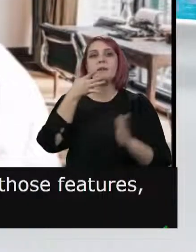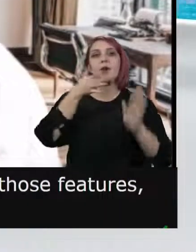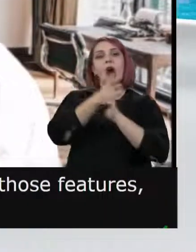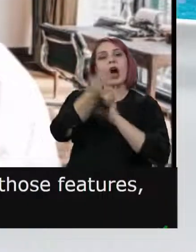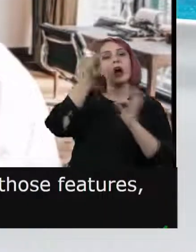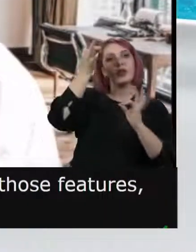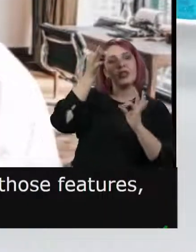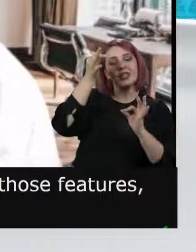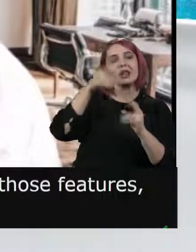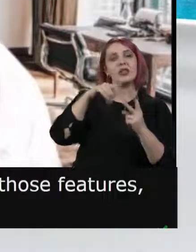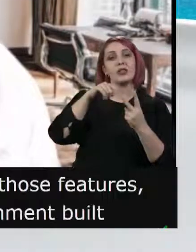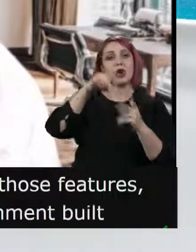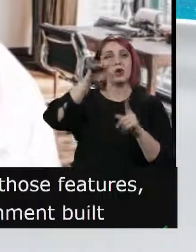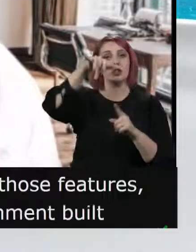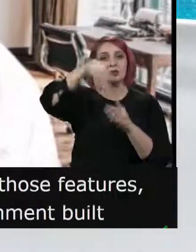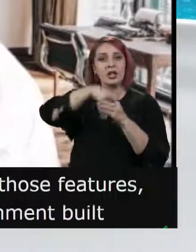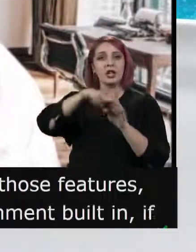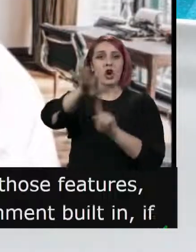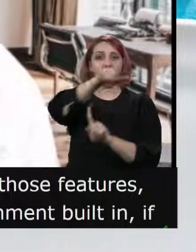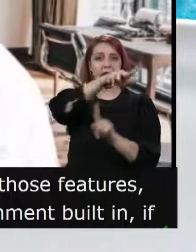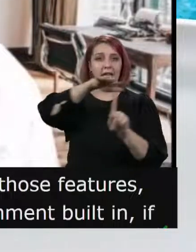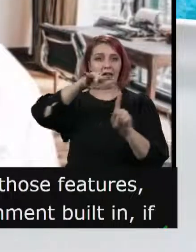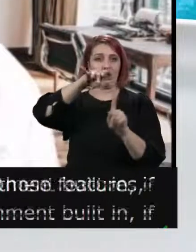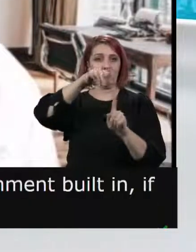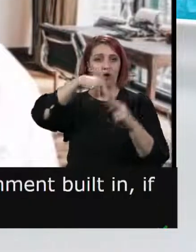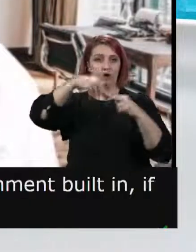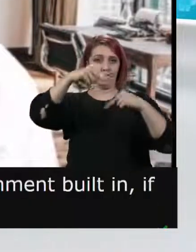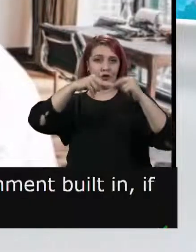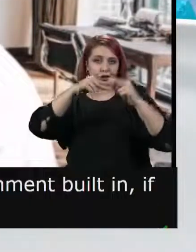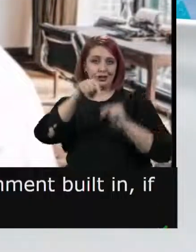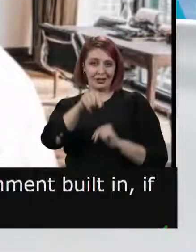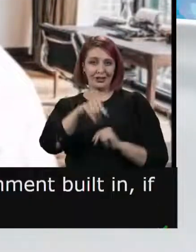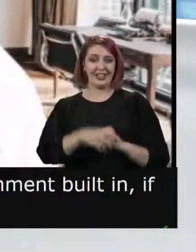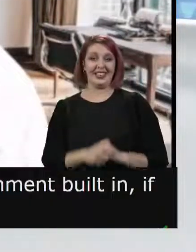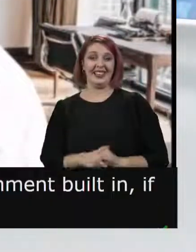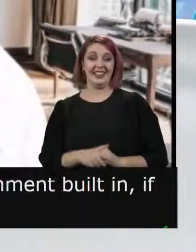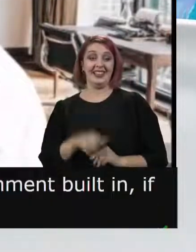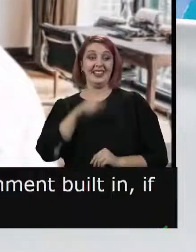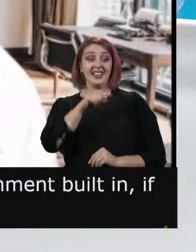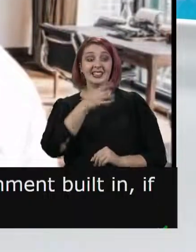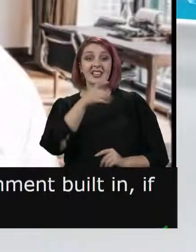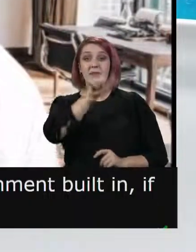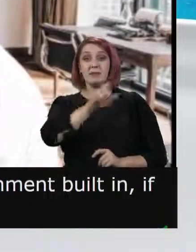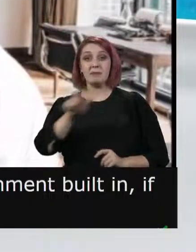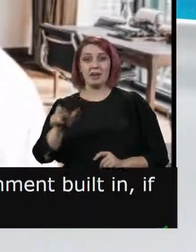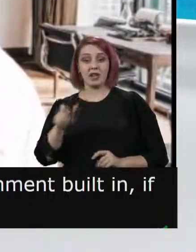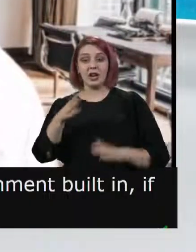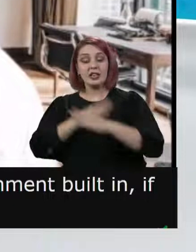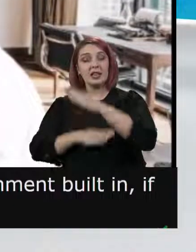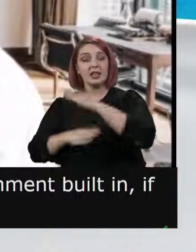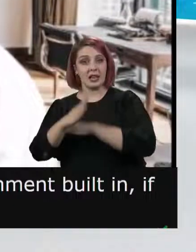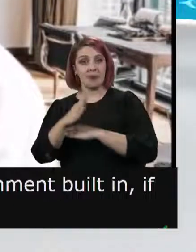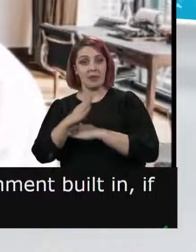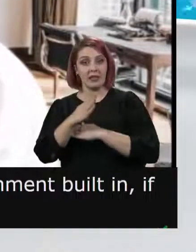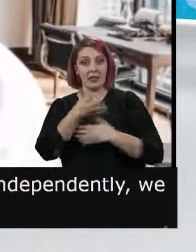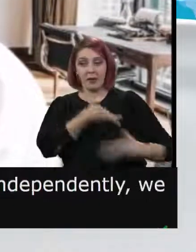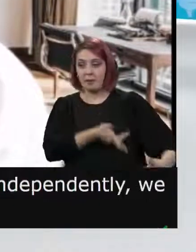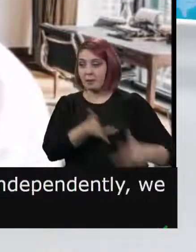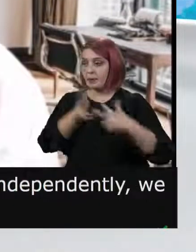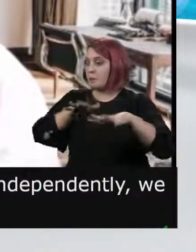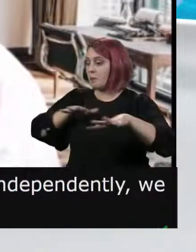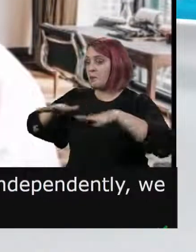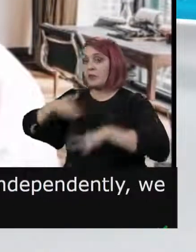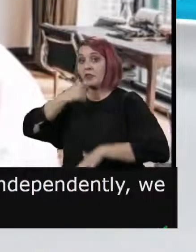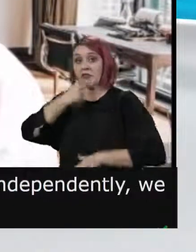in, if that helps people with disabilities to move more independently, we should support it as part of a provision for people